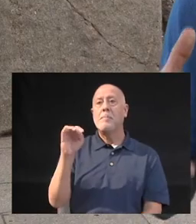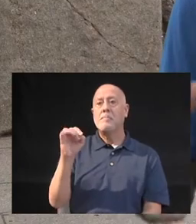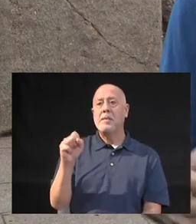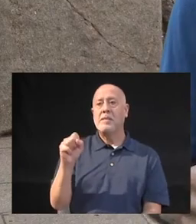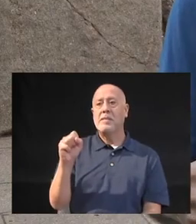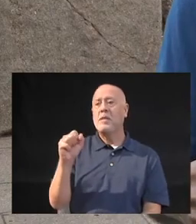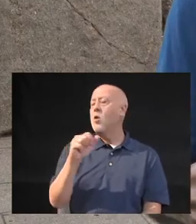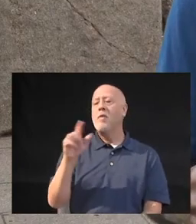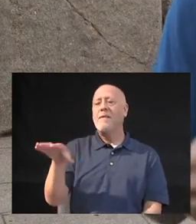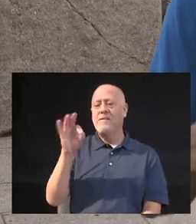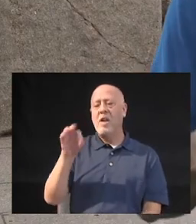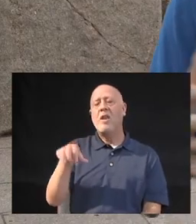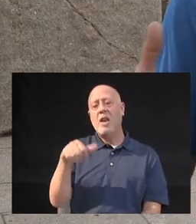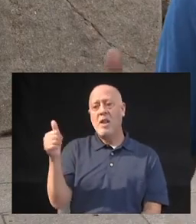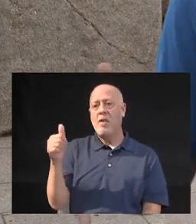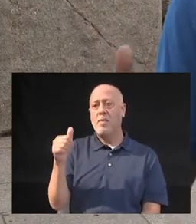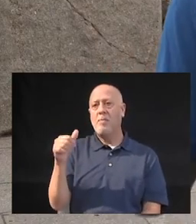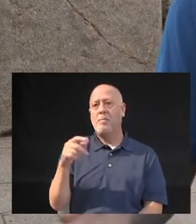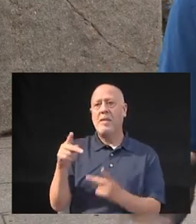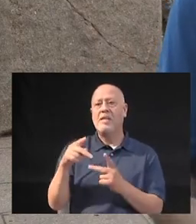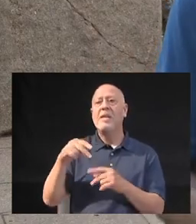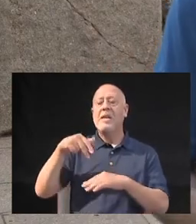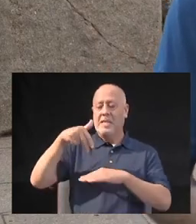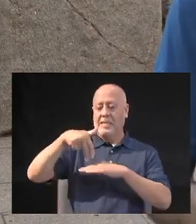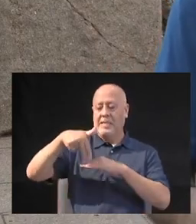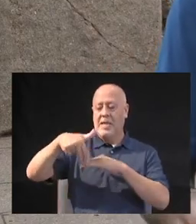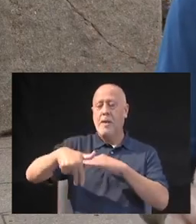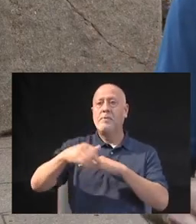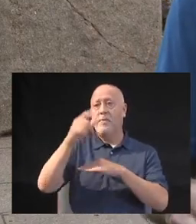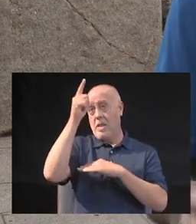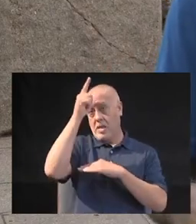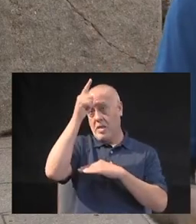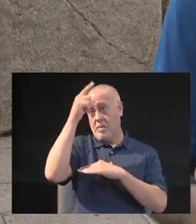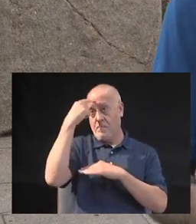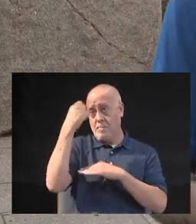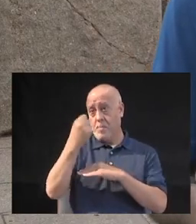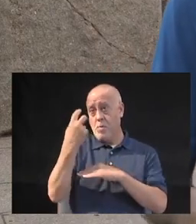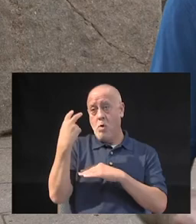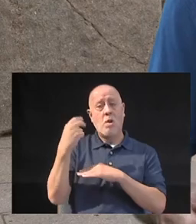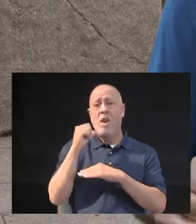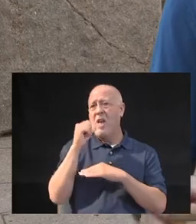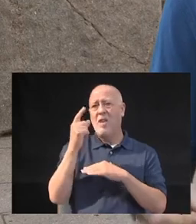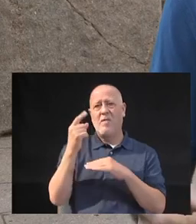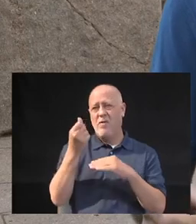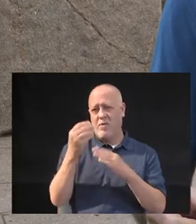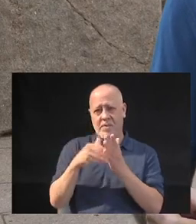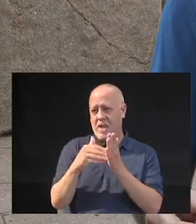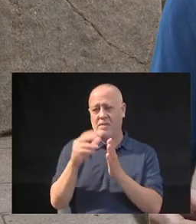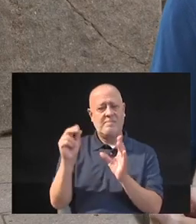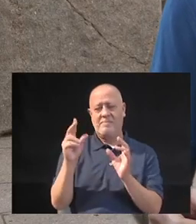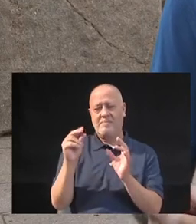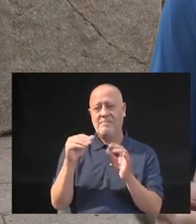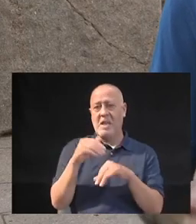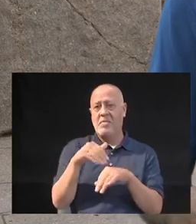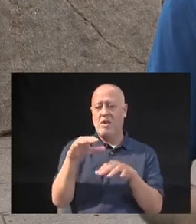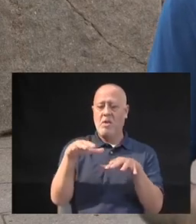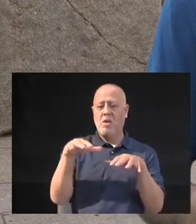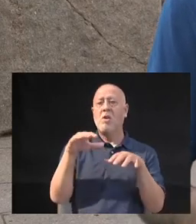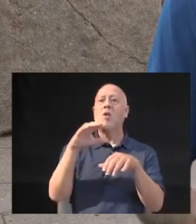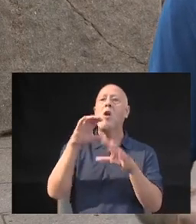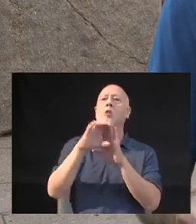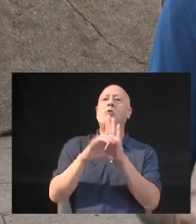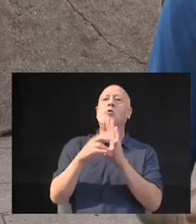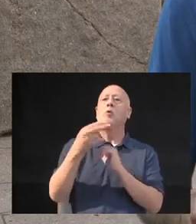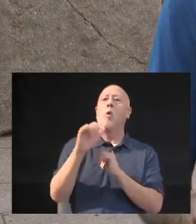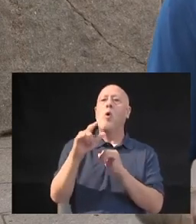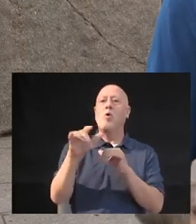new venue, the steps of the Lincoln Memorial. She didn't just play to a few thousand, sing to it for a few thousand at the Constitutional Hall.